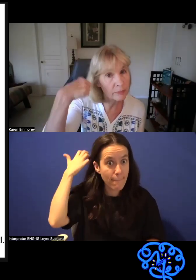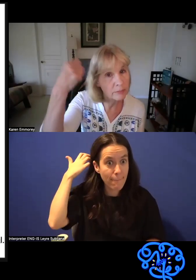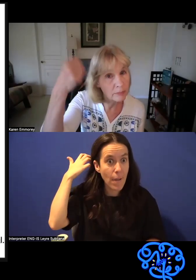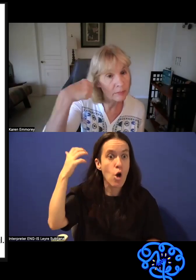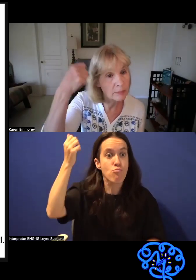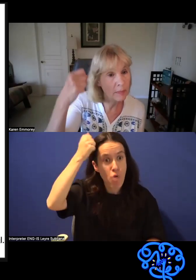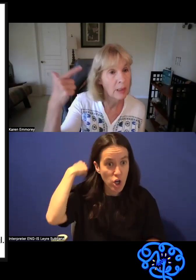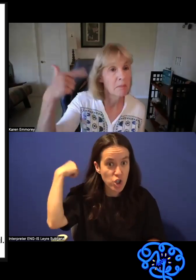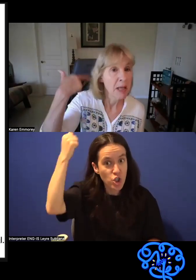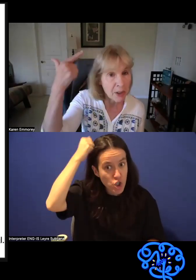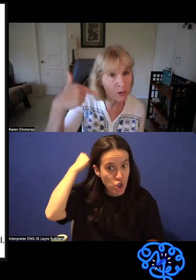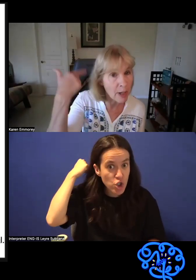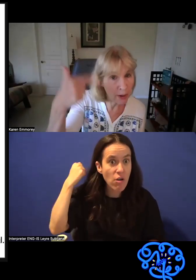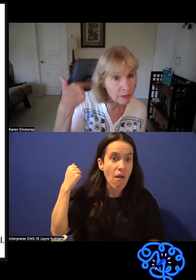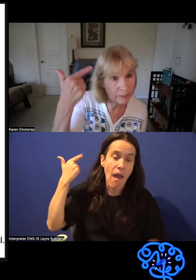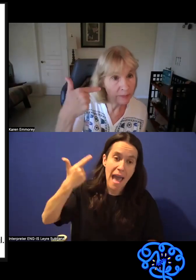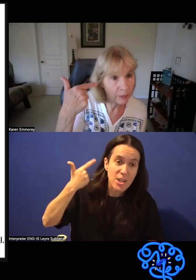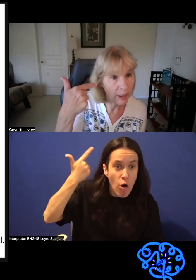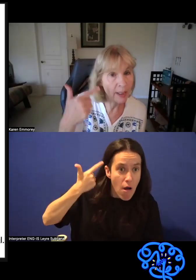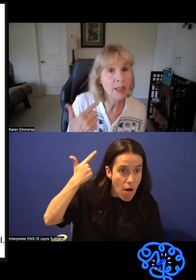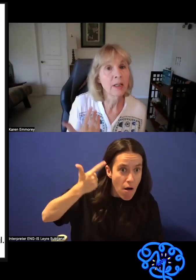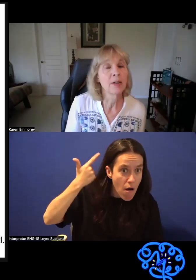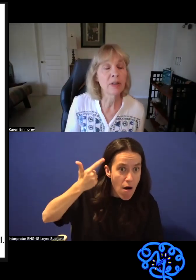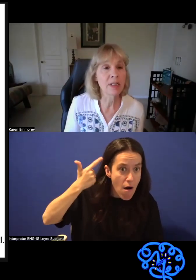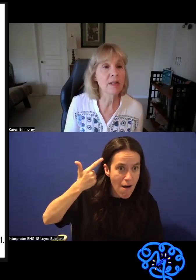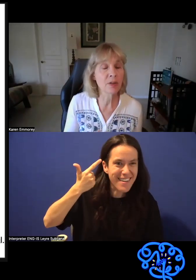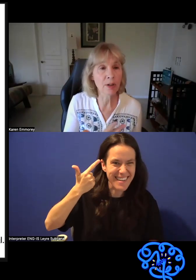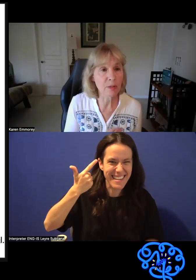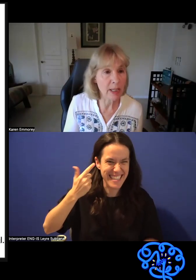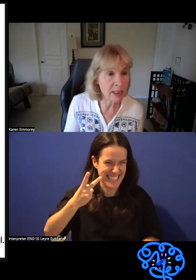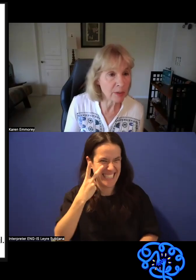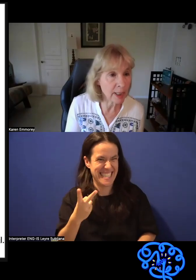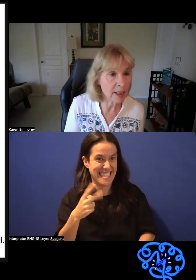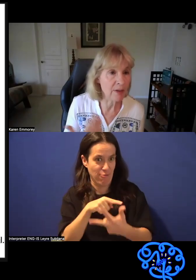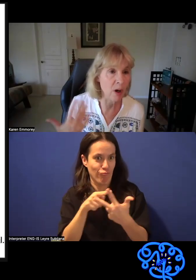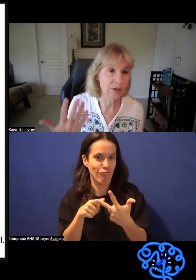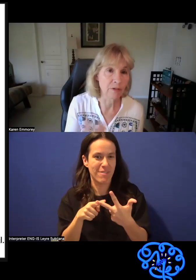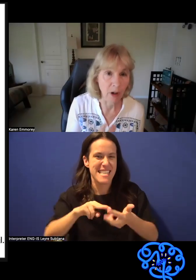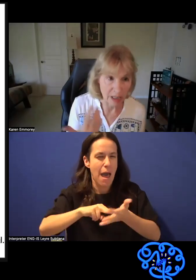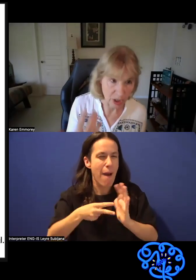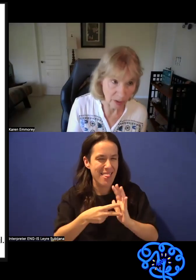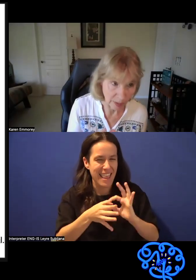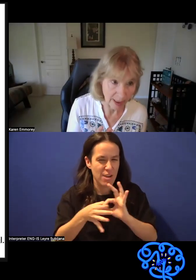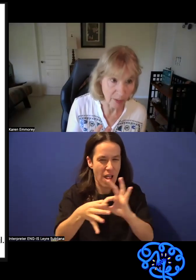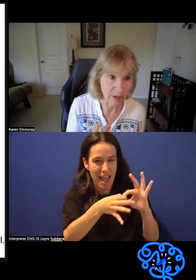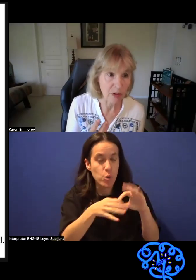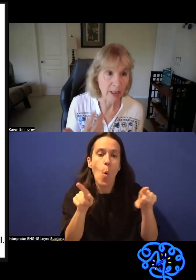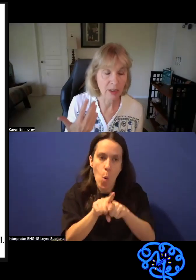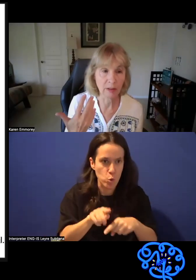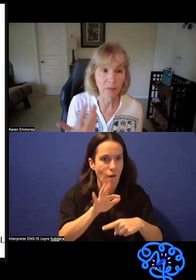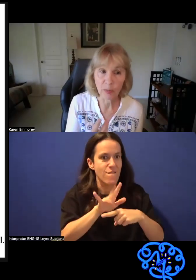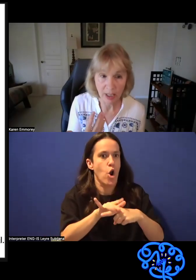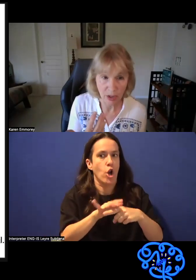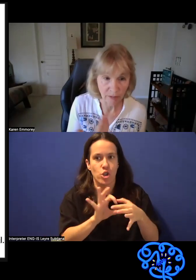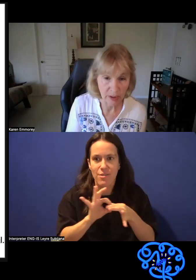brush, hair dryer. Okay. You can see these are all semantically related and they're also phonologically related with respect